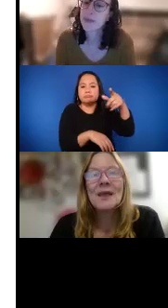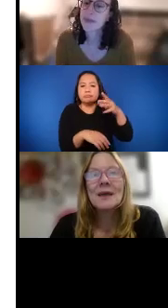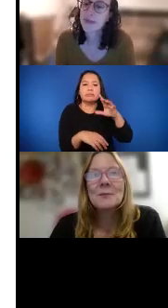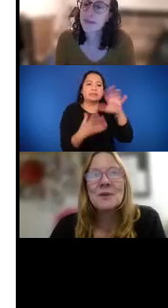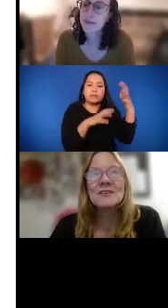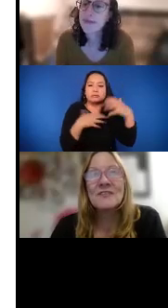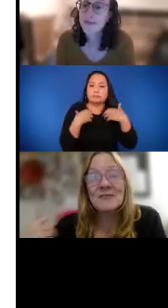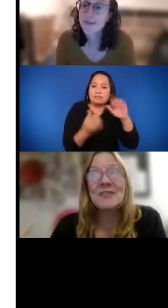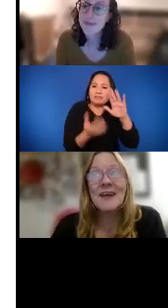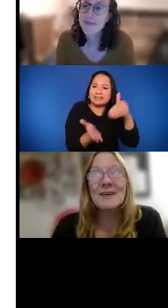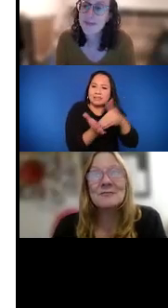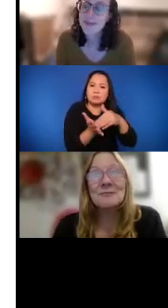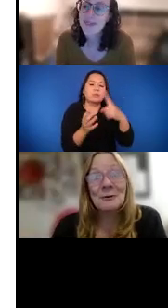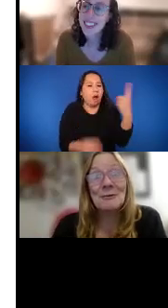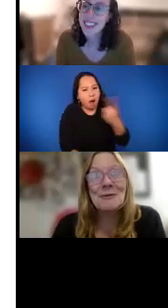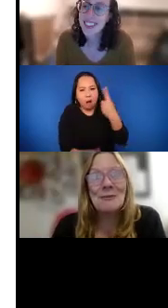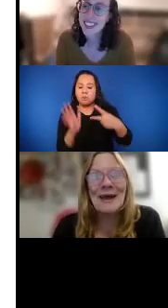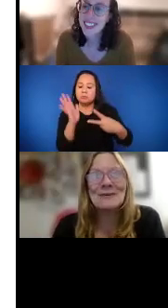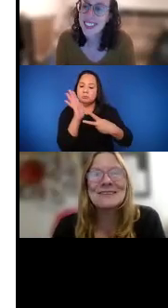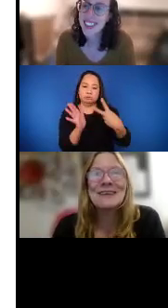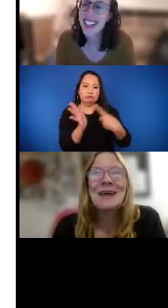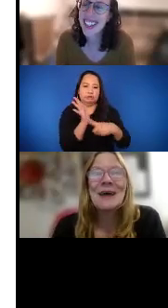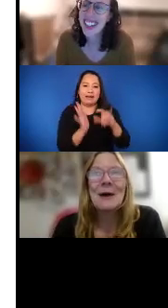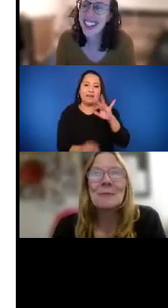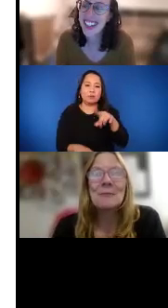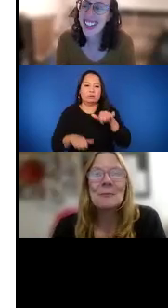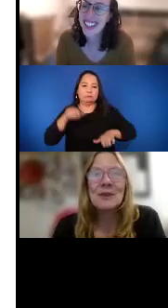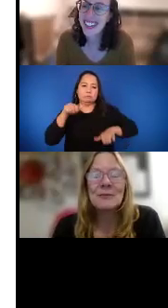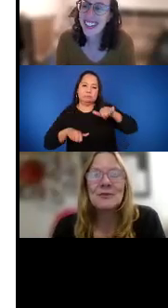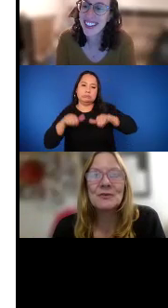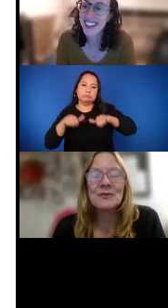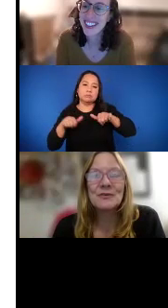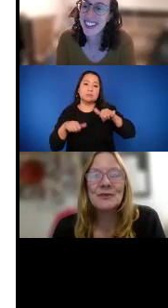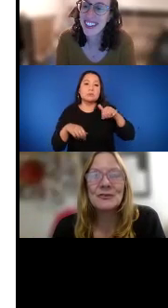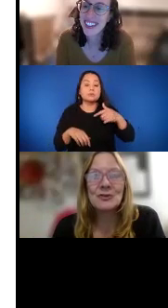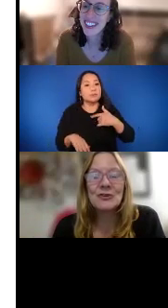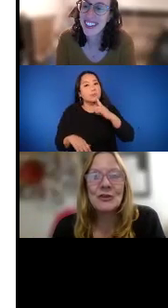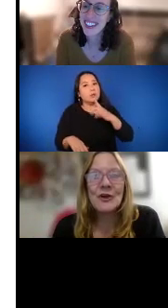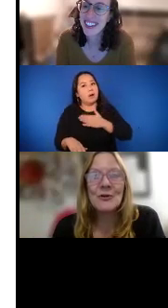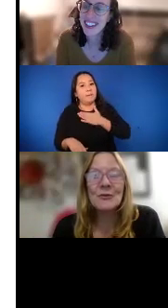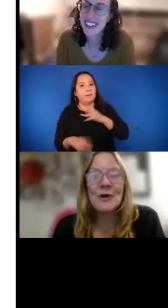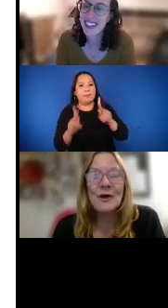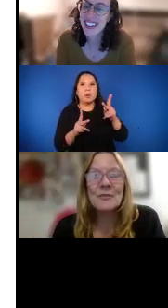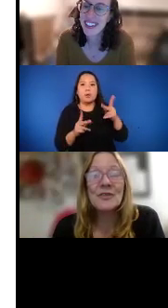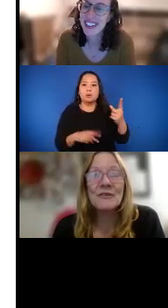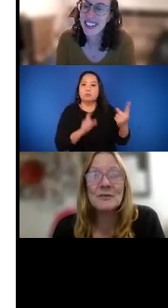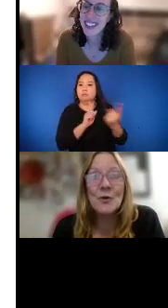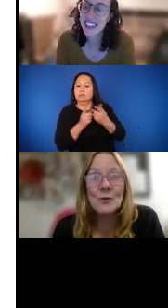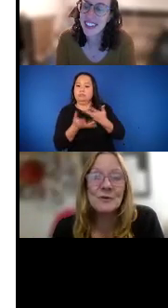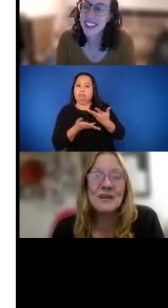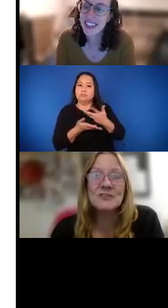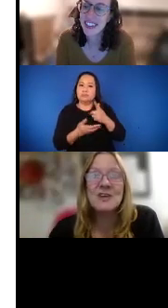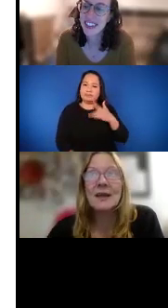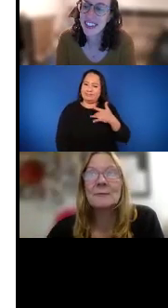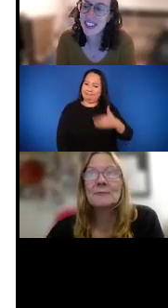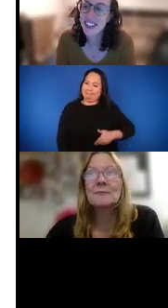scam because of everything I've told them about. But it's good to know that there is